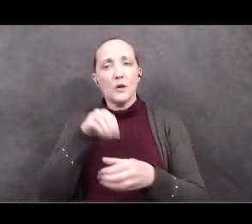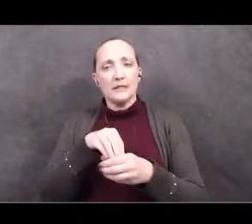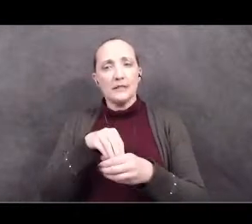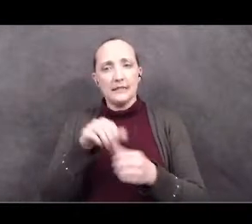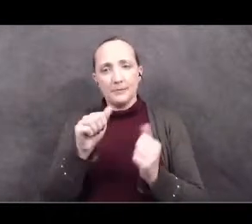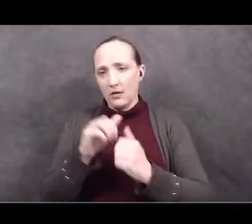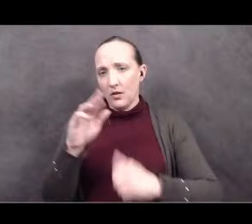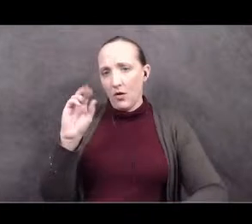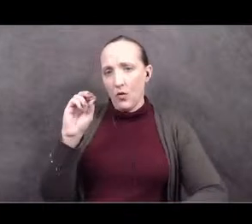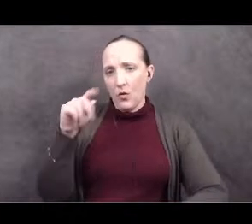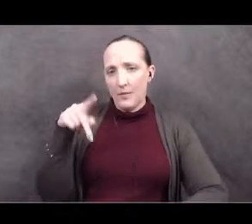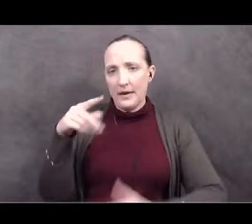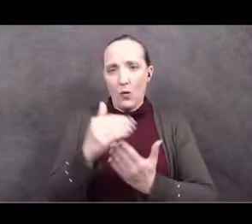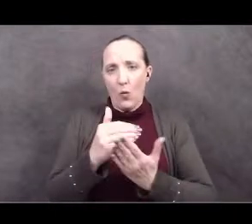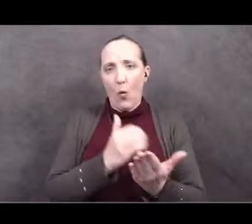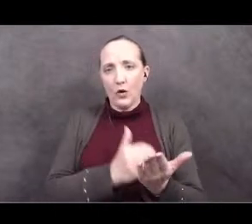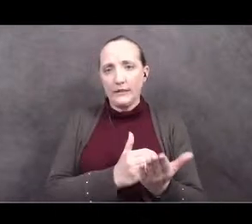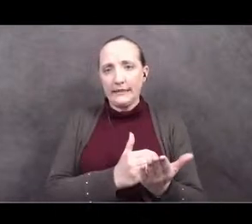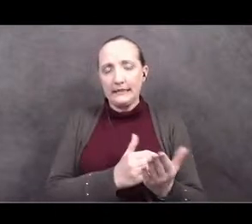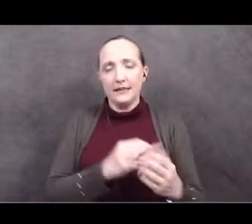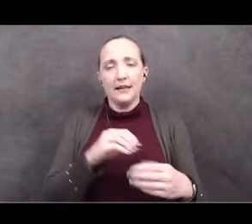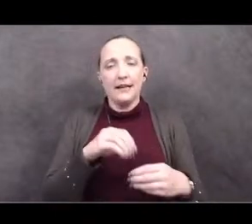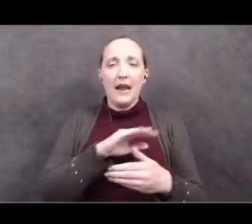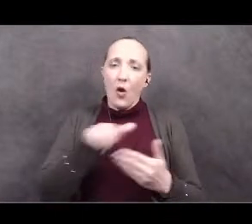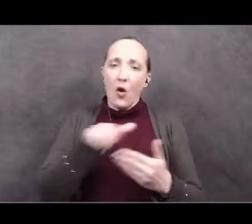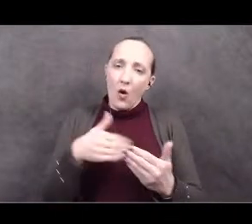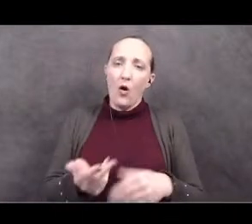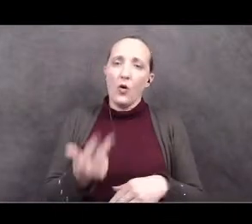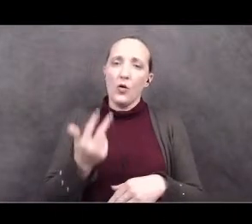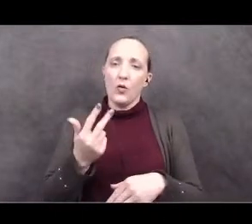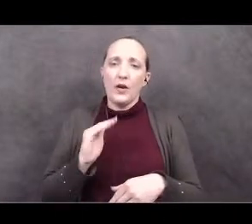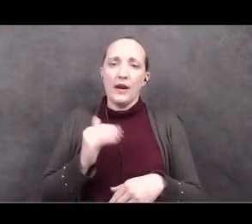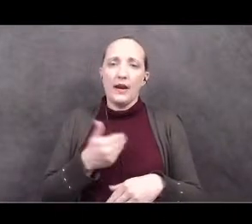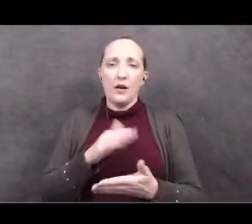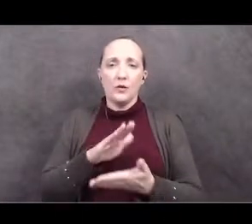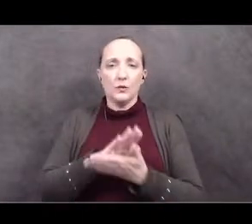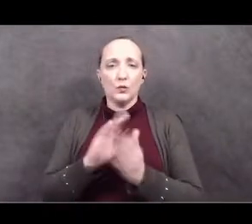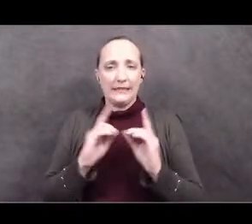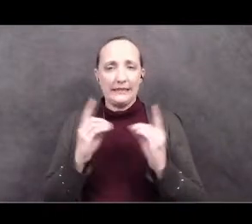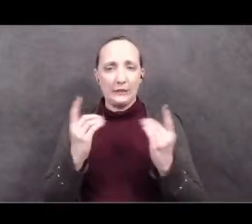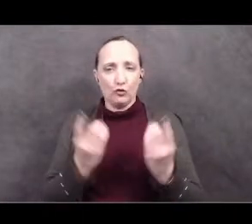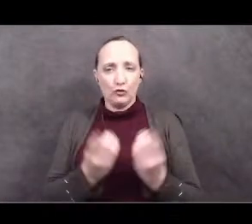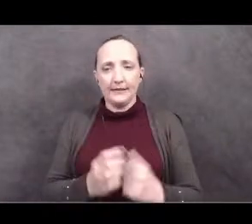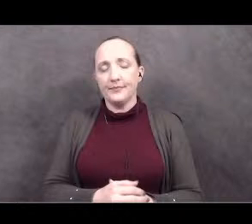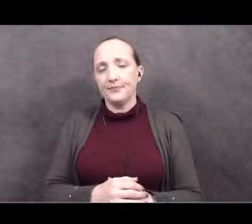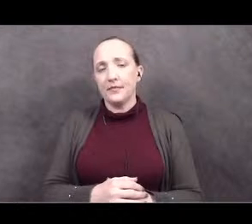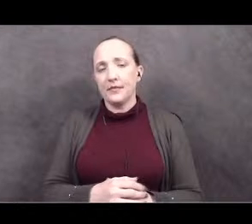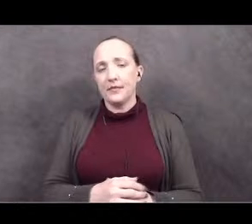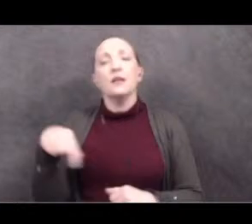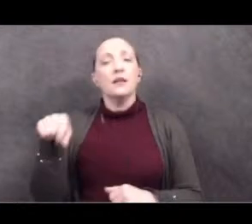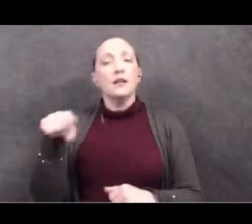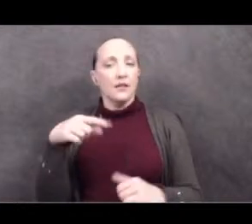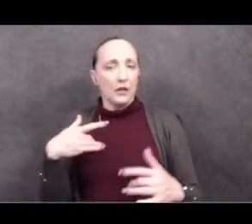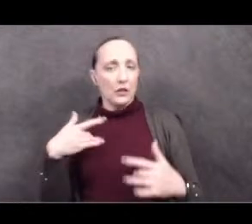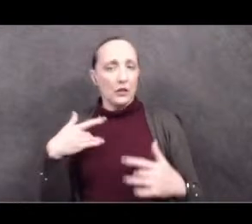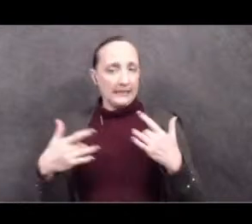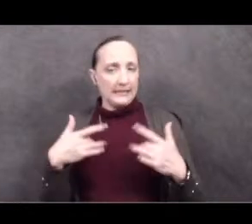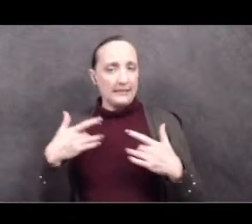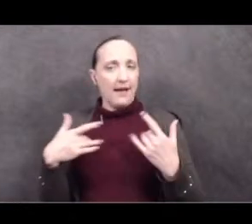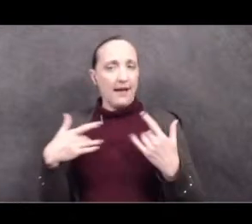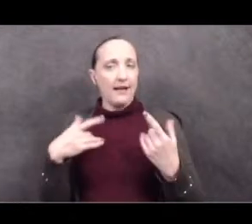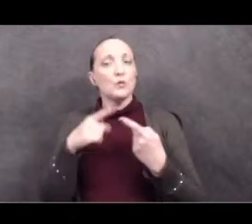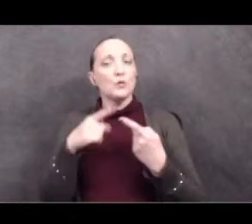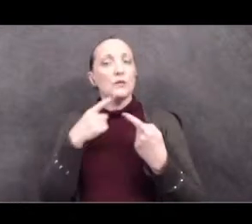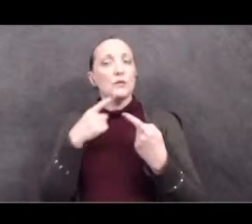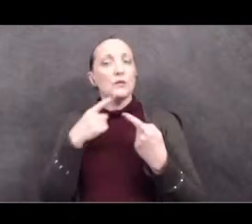Roop courses in all three of our school districts so they're very excited to to announce that they